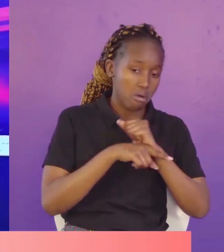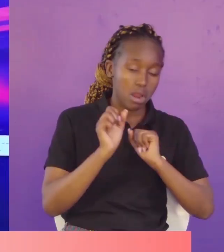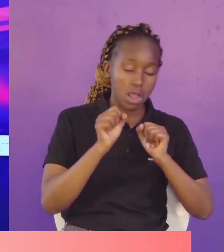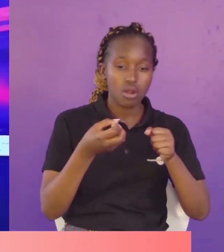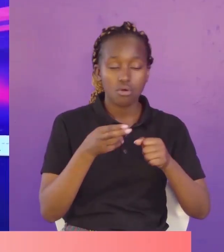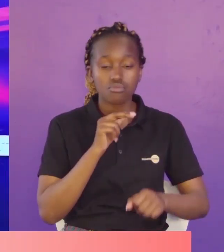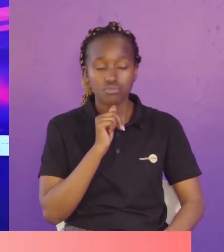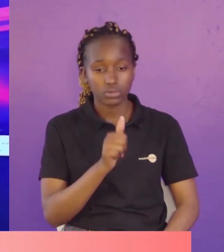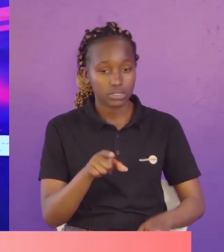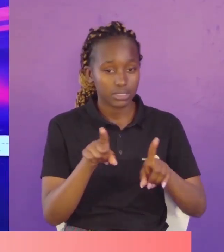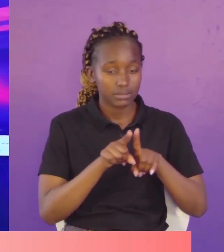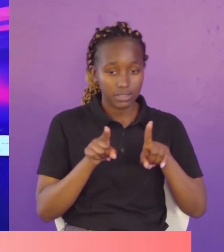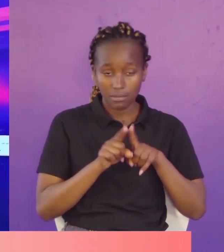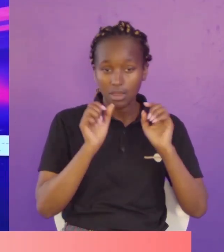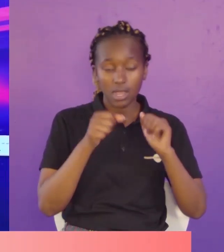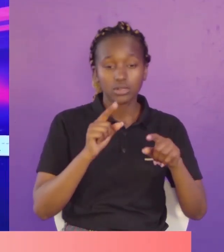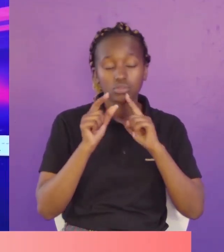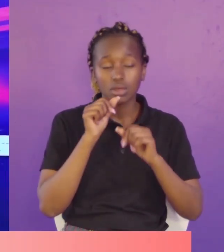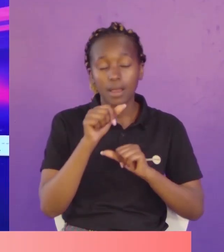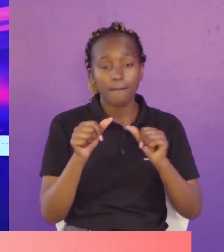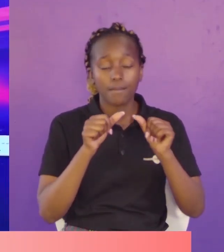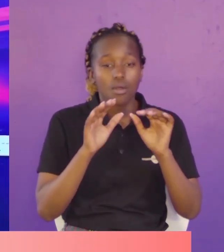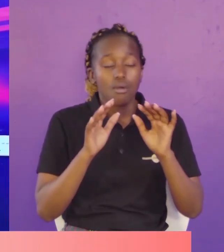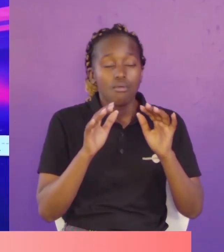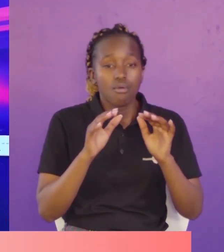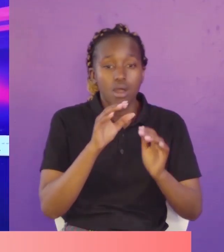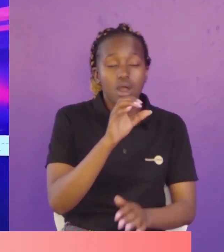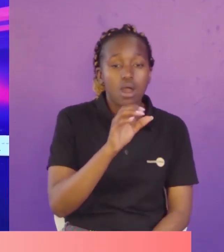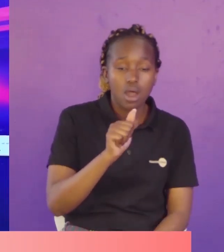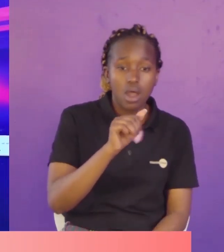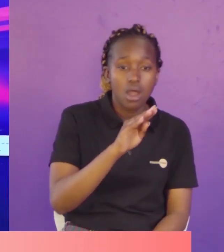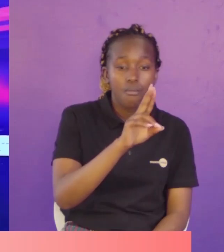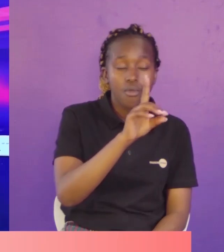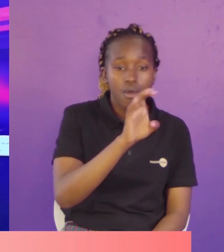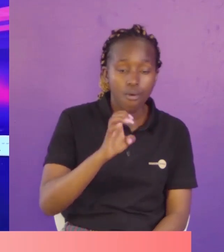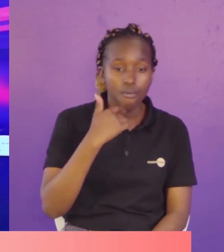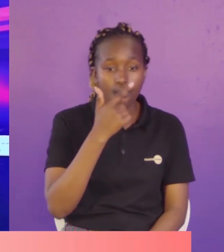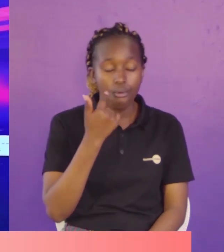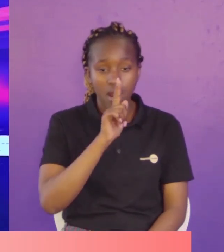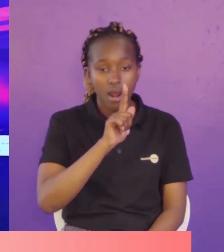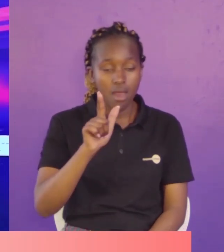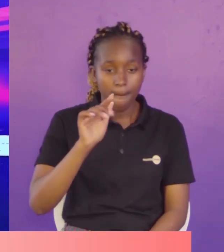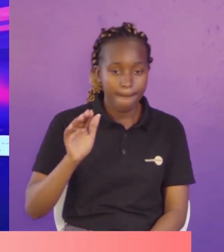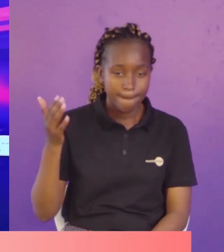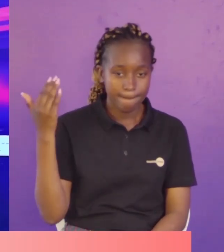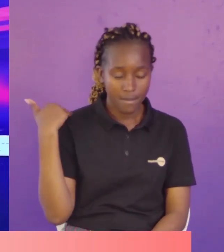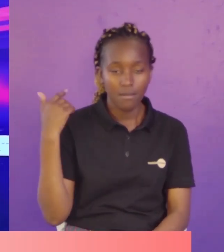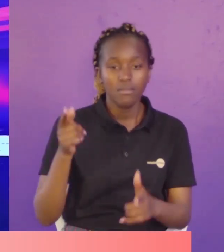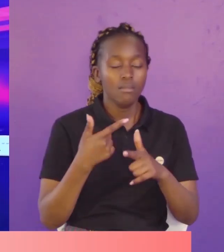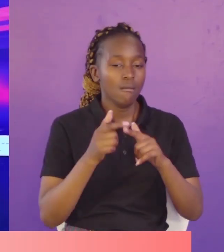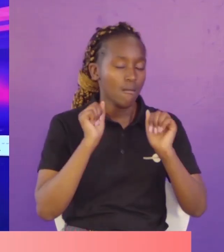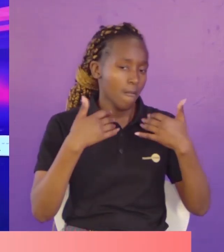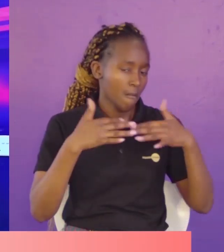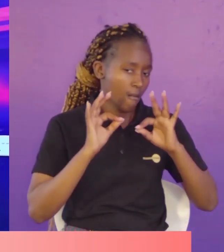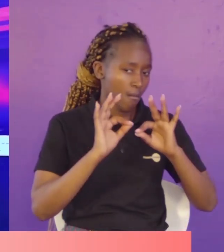let's start also the likes of Abud as the left back, so that we see how they perform. Now that they performed